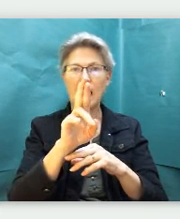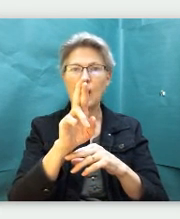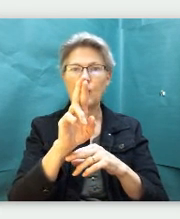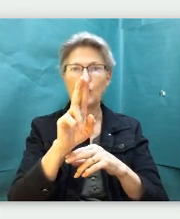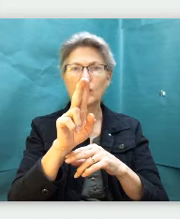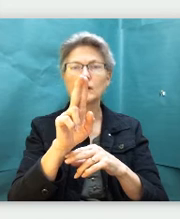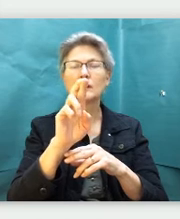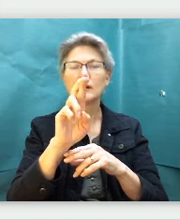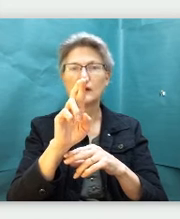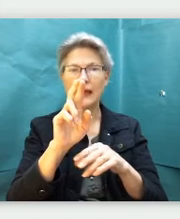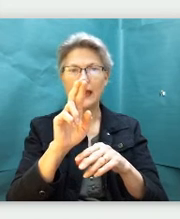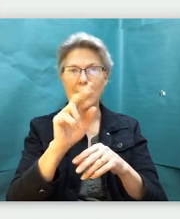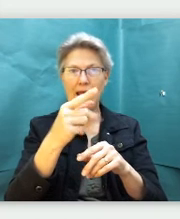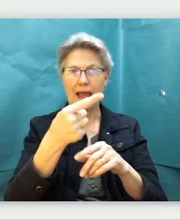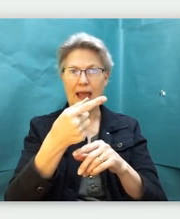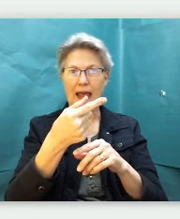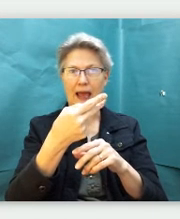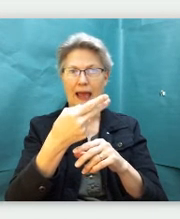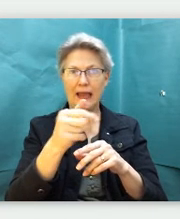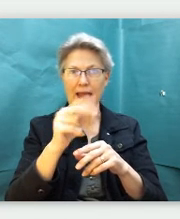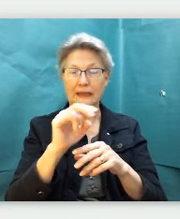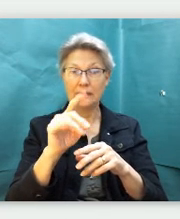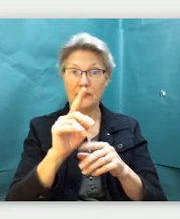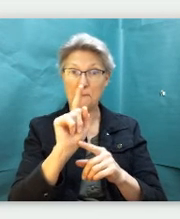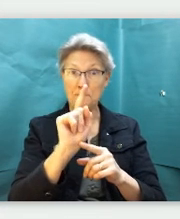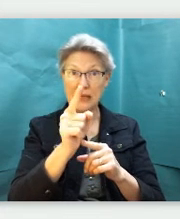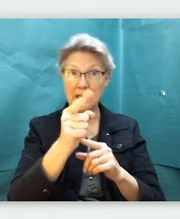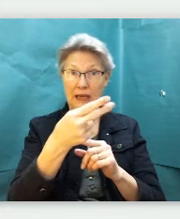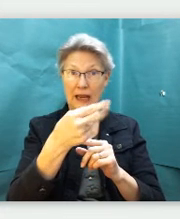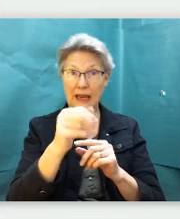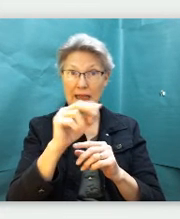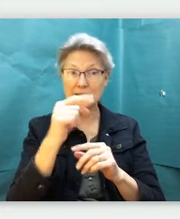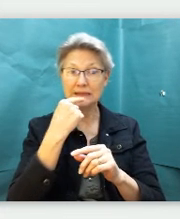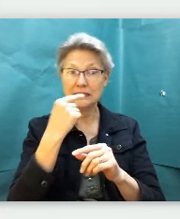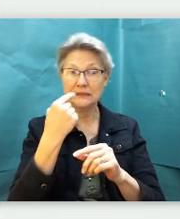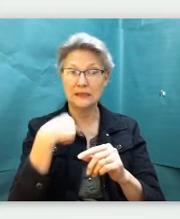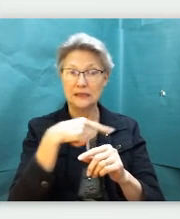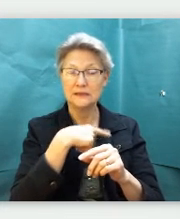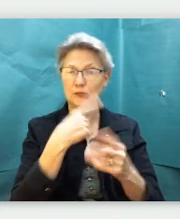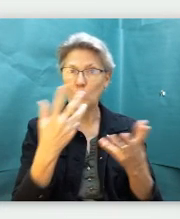o'clock. The minute hand tells us it's